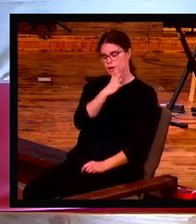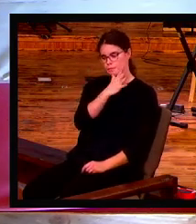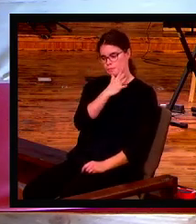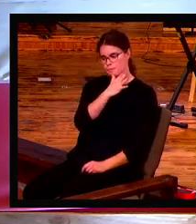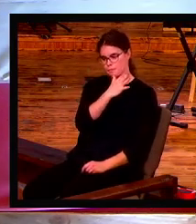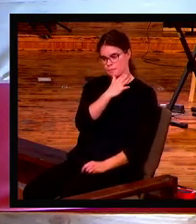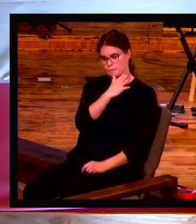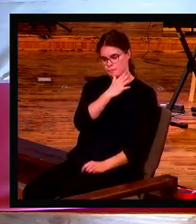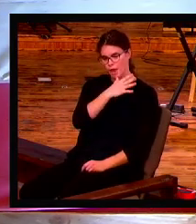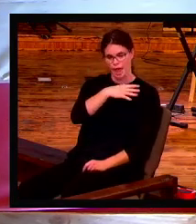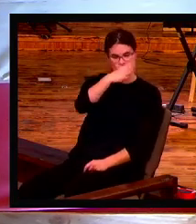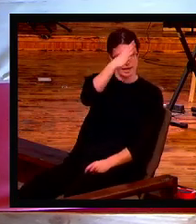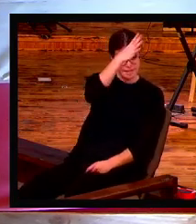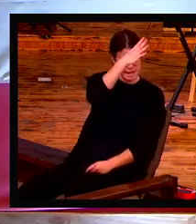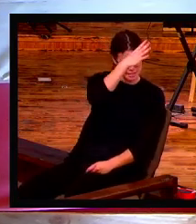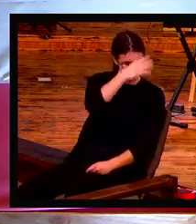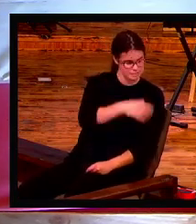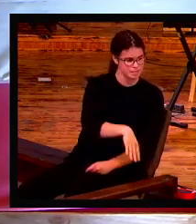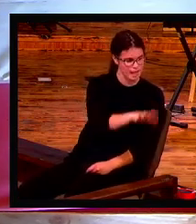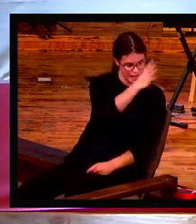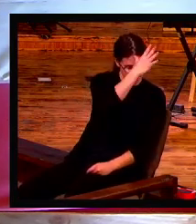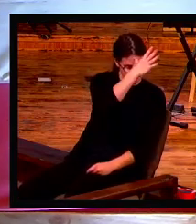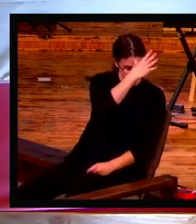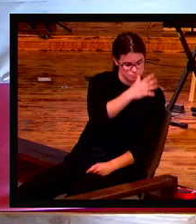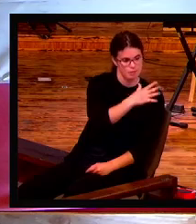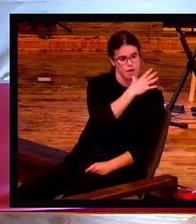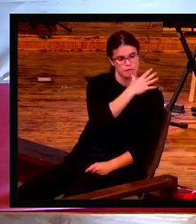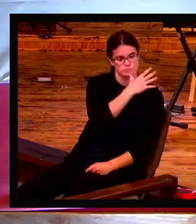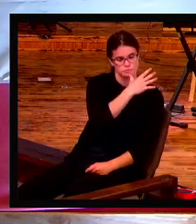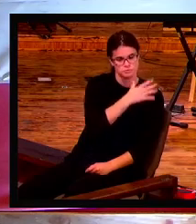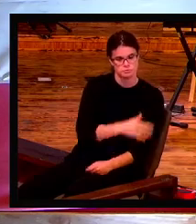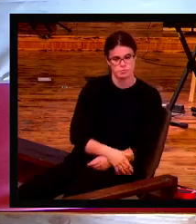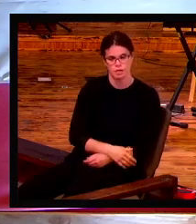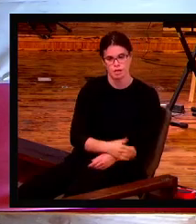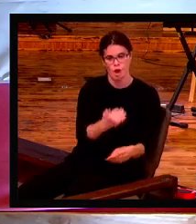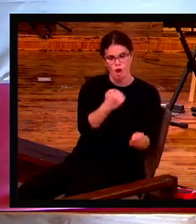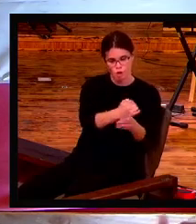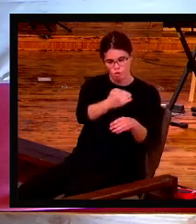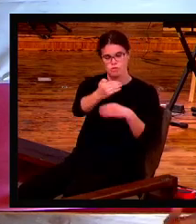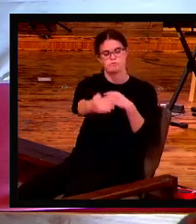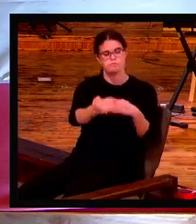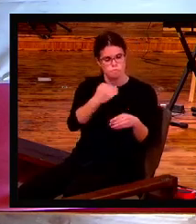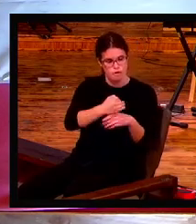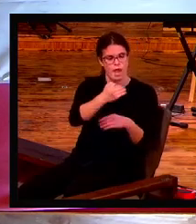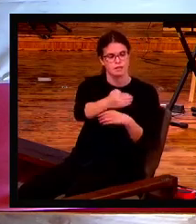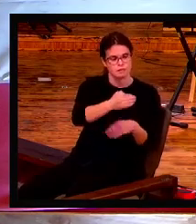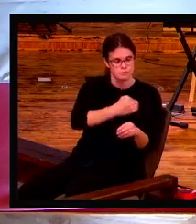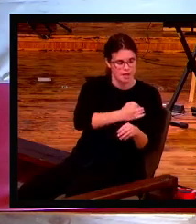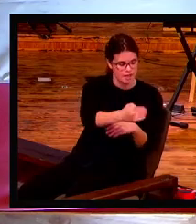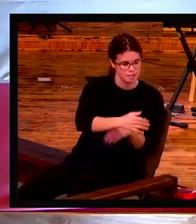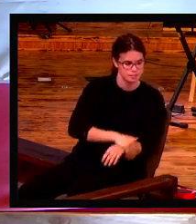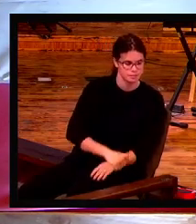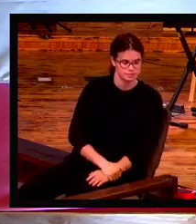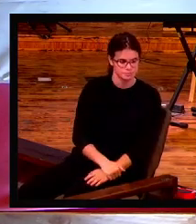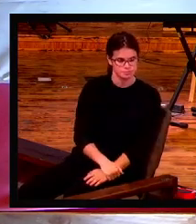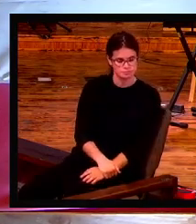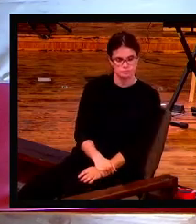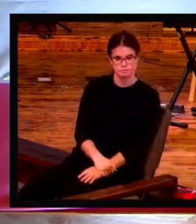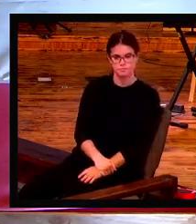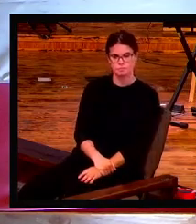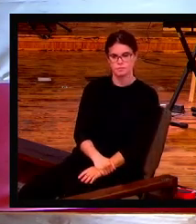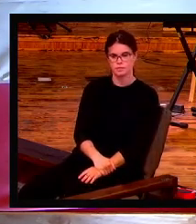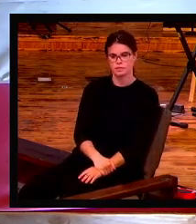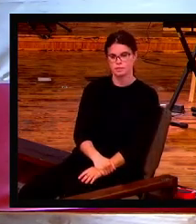His dad's dad, his mom's mom, his dad's dad, his mom's mom,